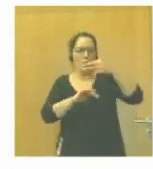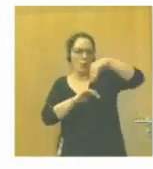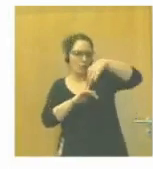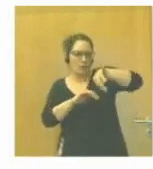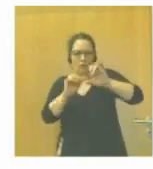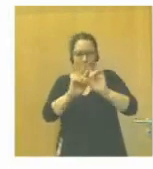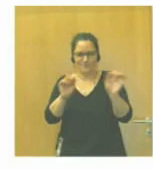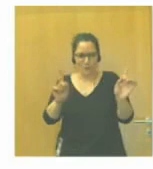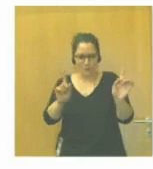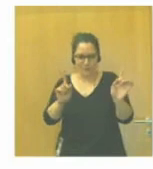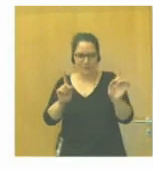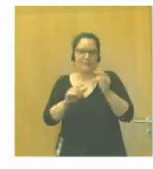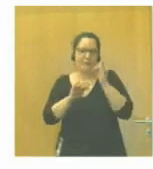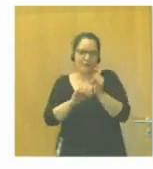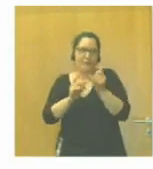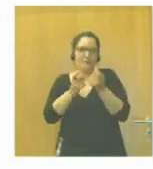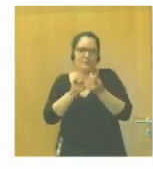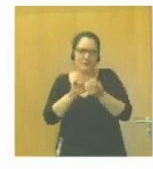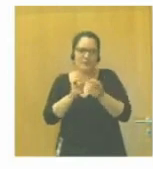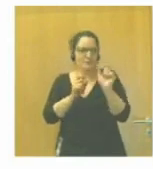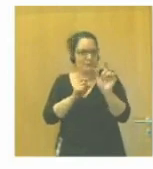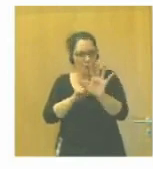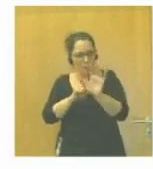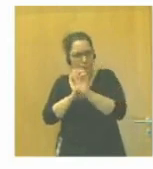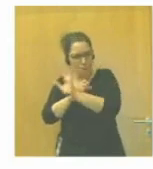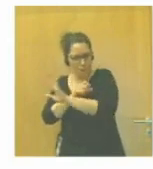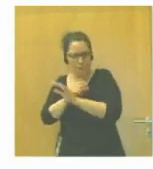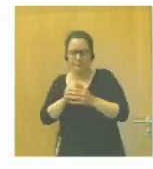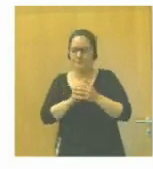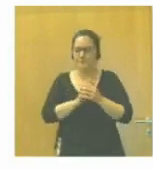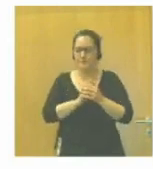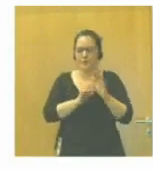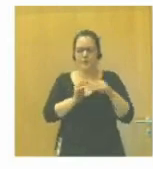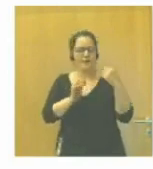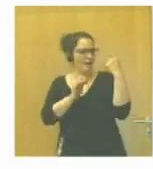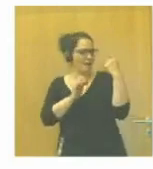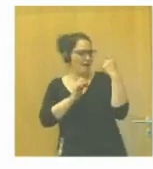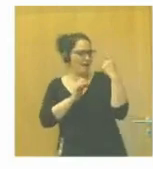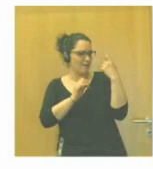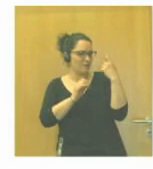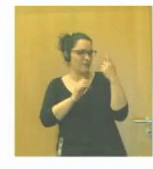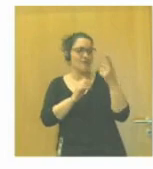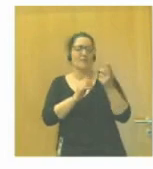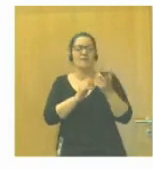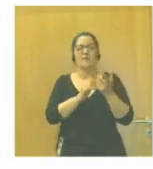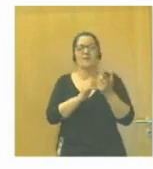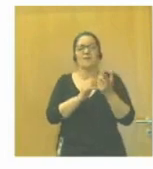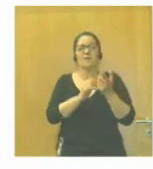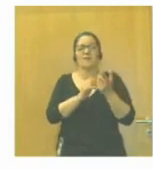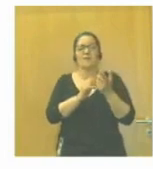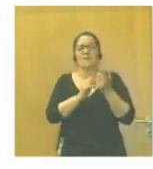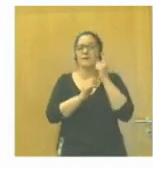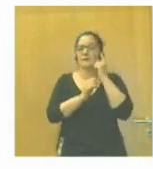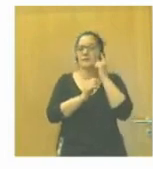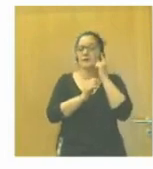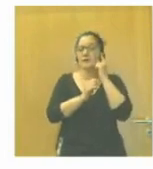how the use of pesticides, that removing access to pesticides in Korea reduced suicide. So that's such an example of